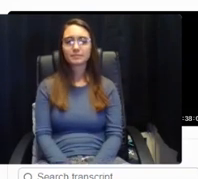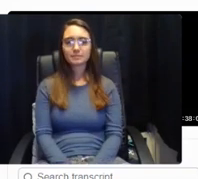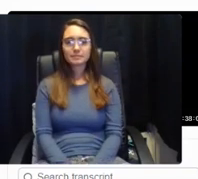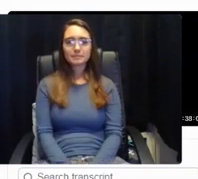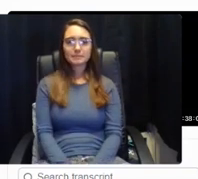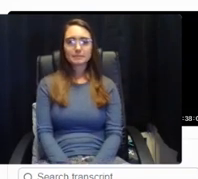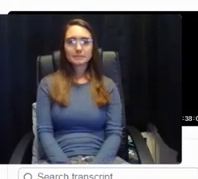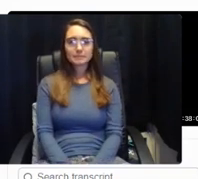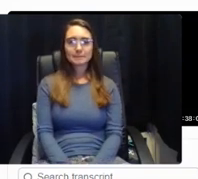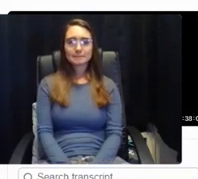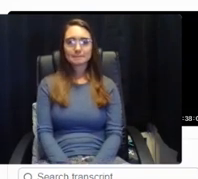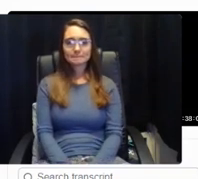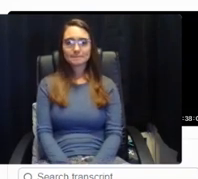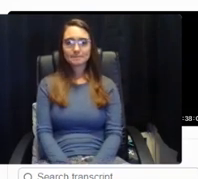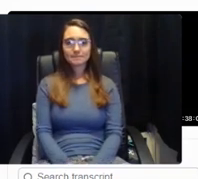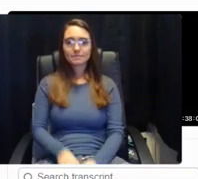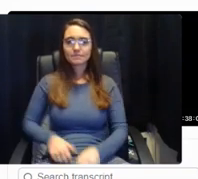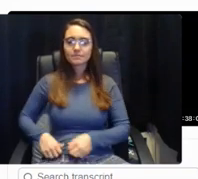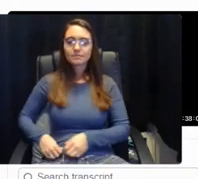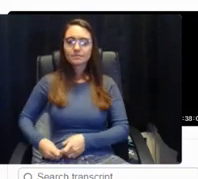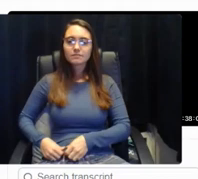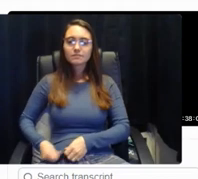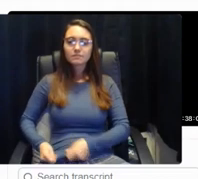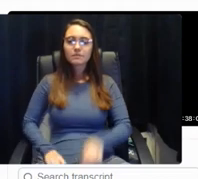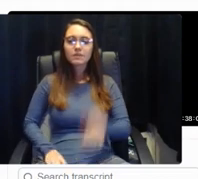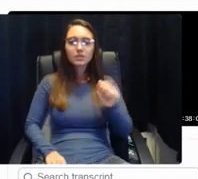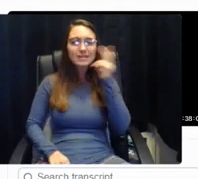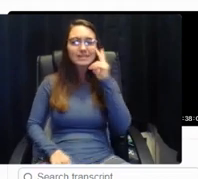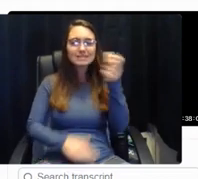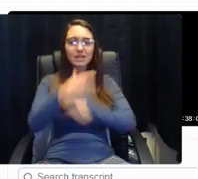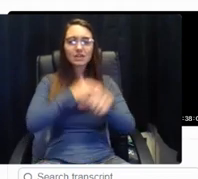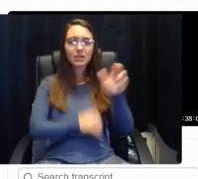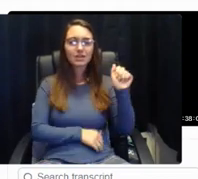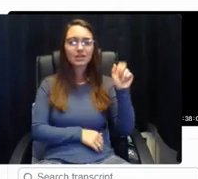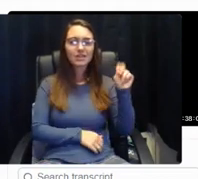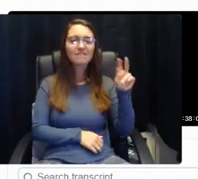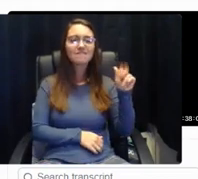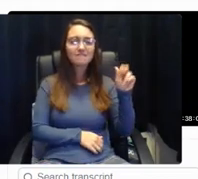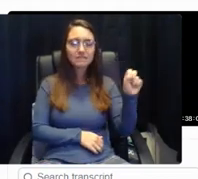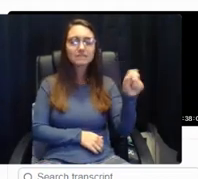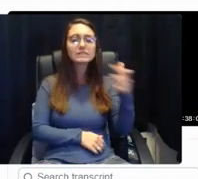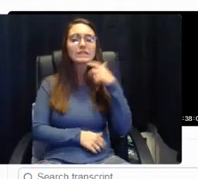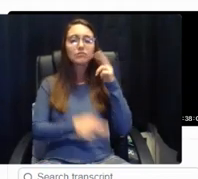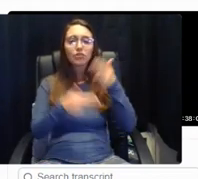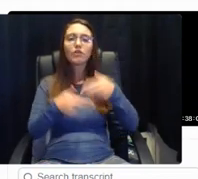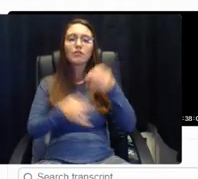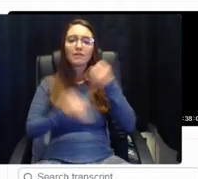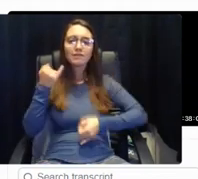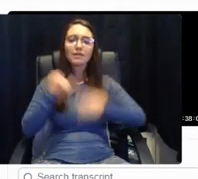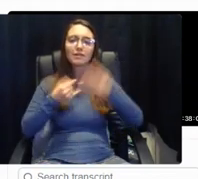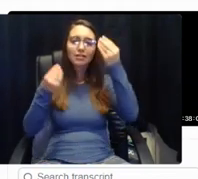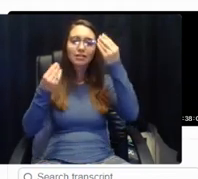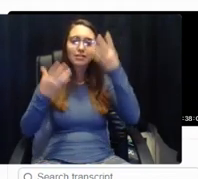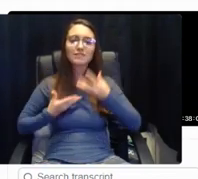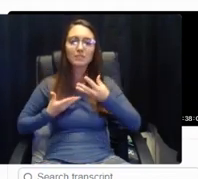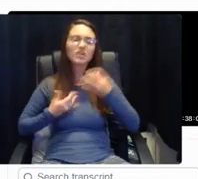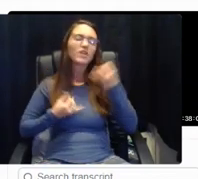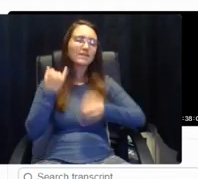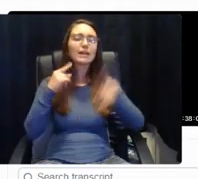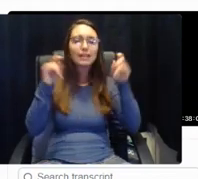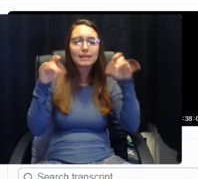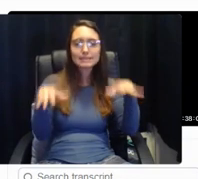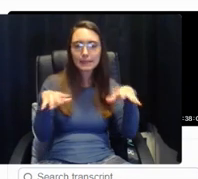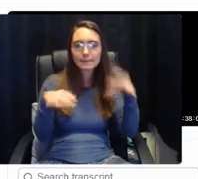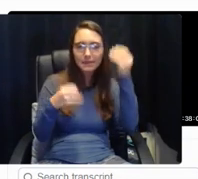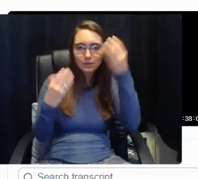You can find from the Canvas, named as Final Exam Information, and you can review plus